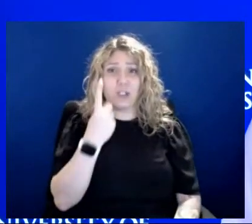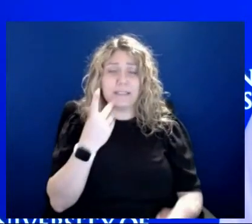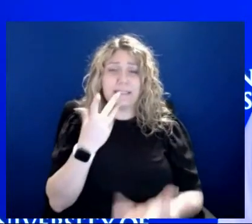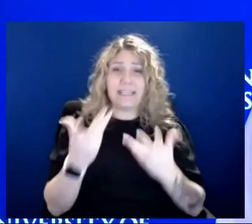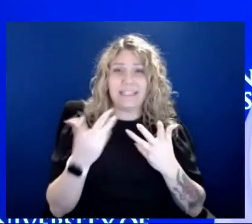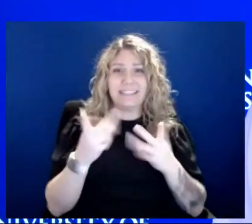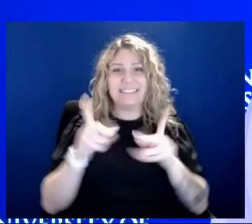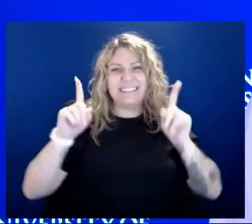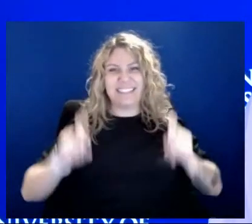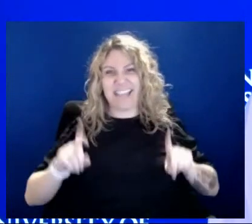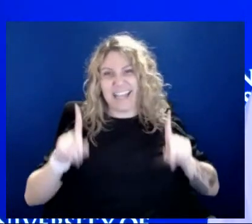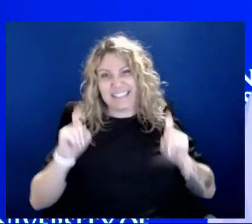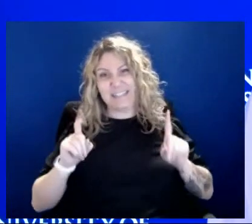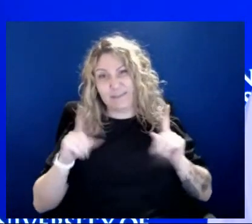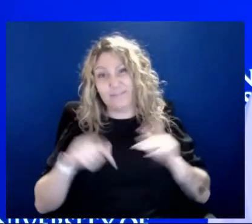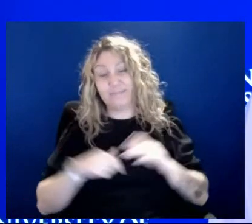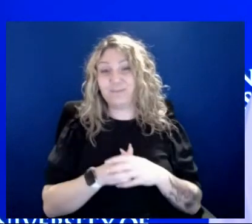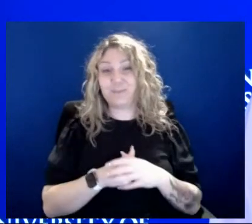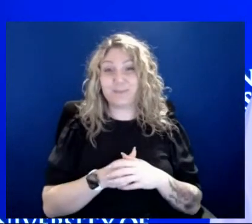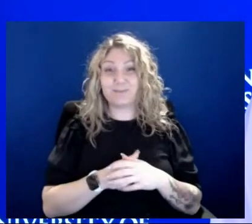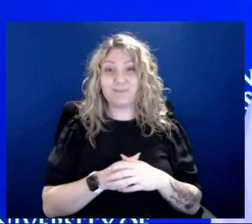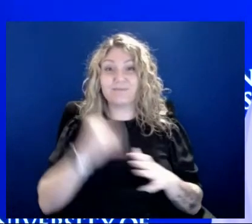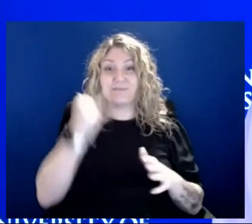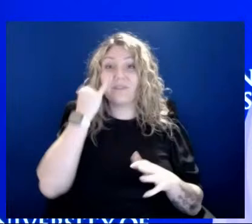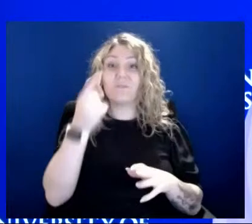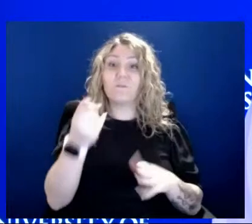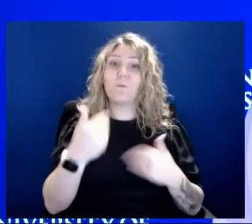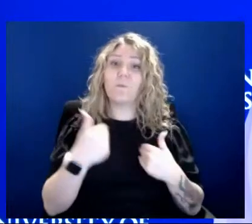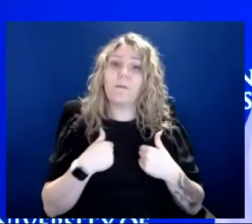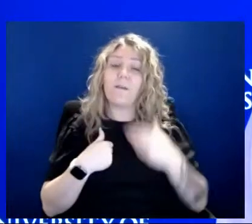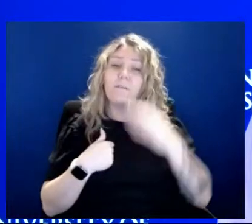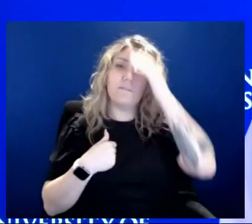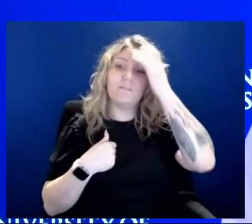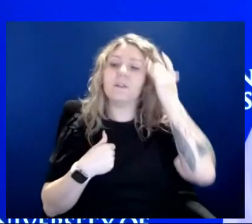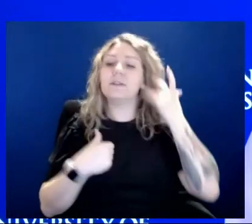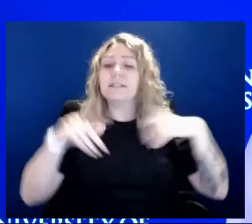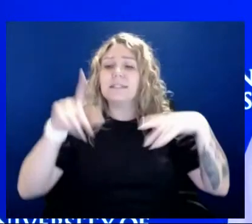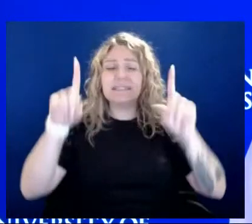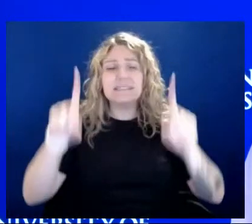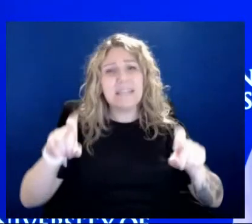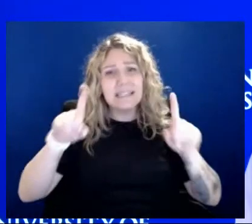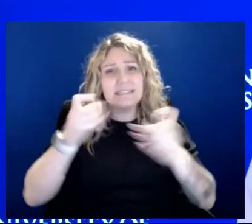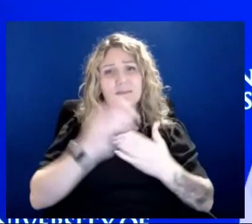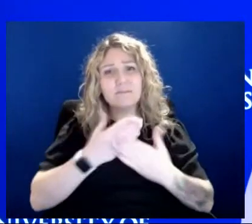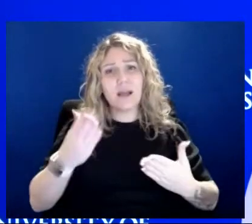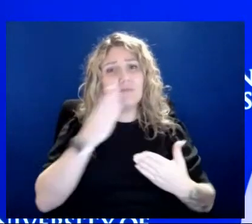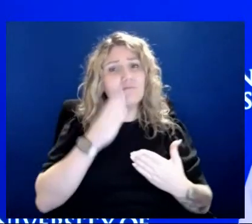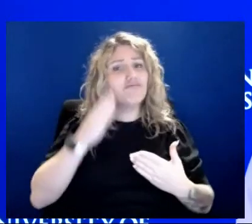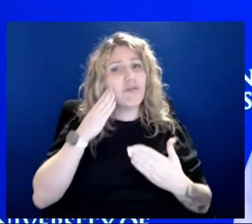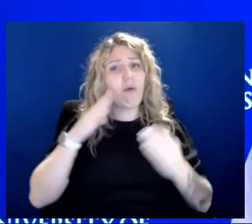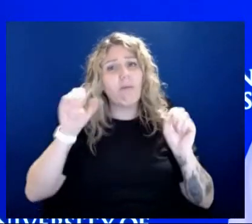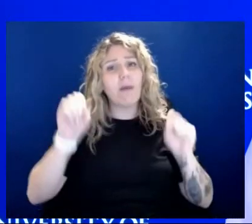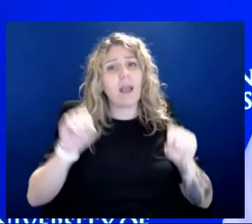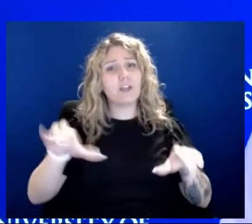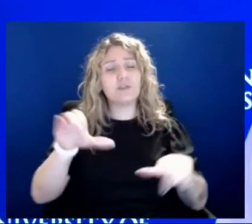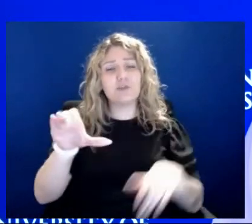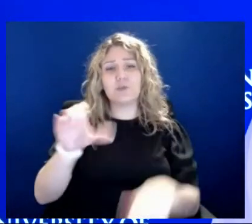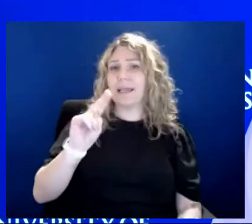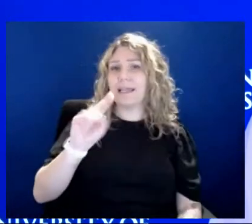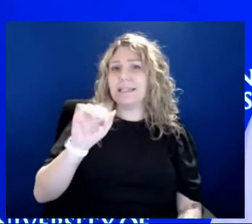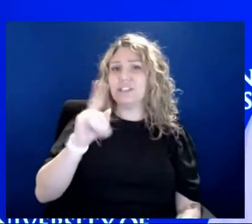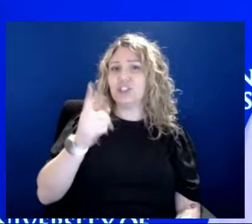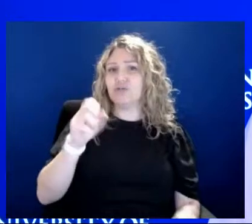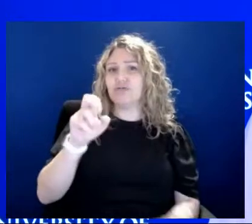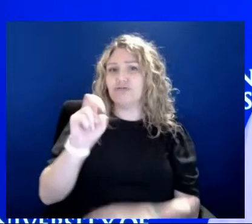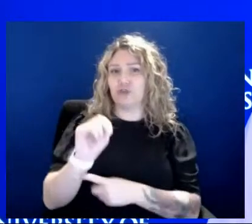testing. And certainly, if you have testing supplies at home, it's easy to do that antigen test. But again, that is the